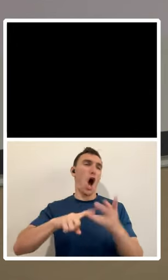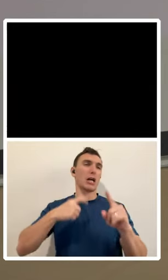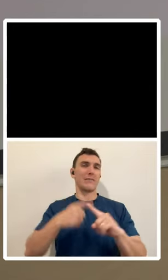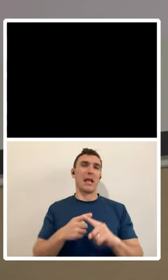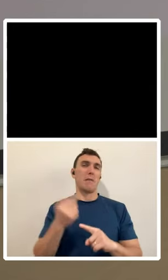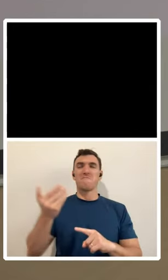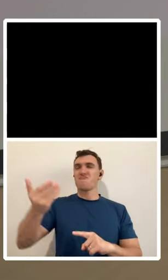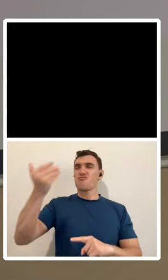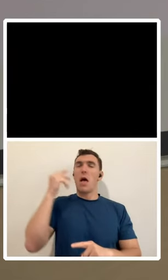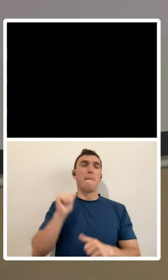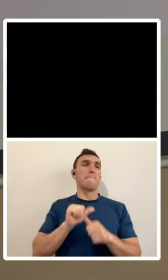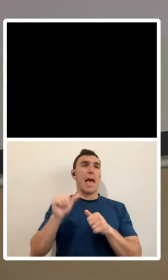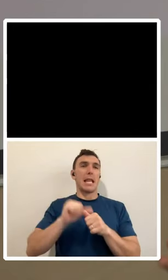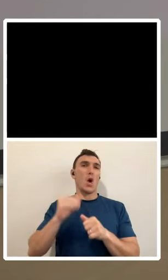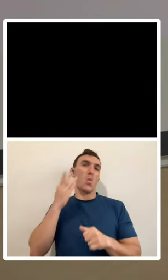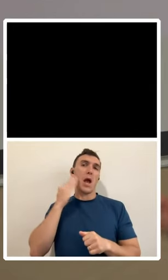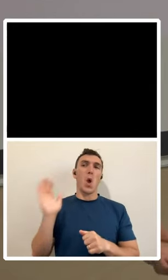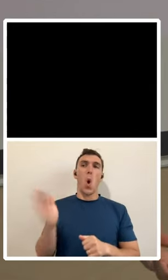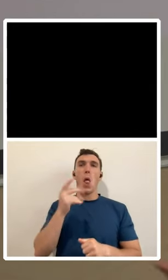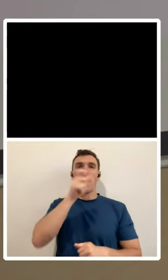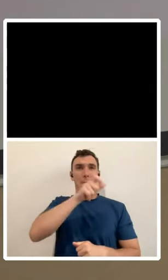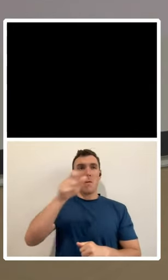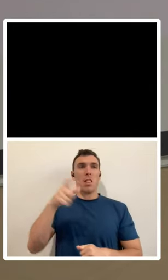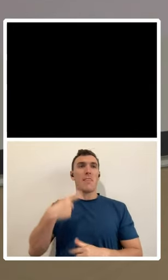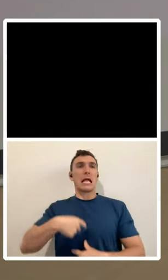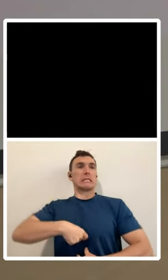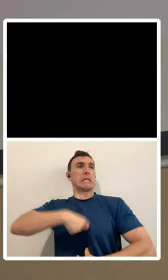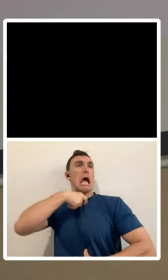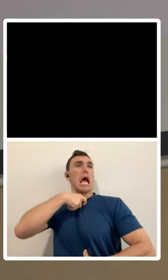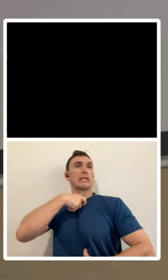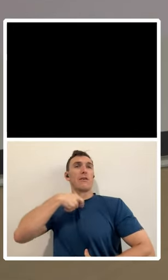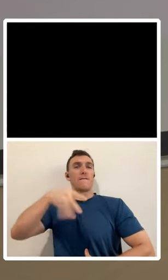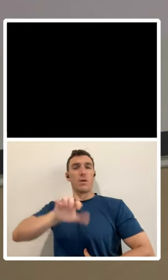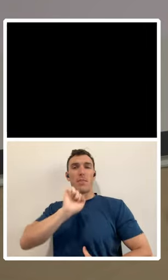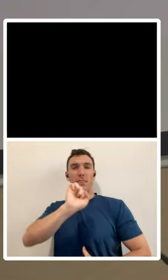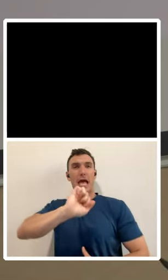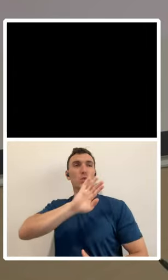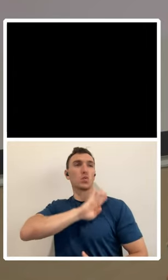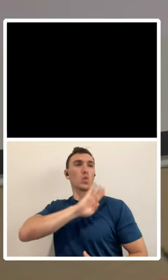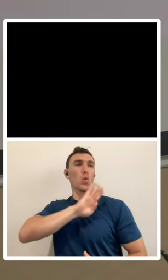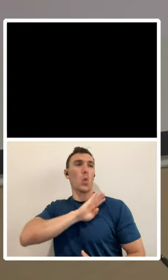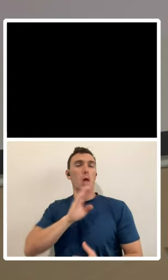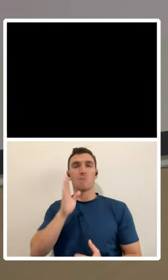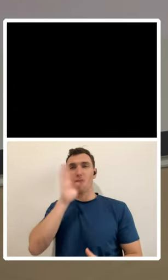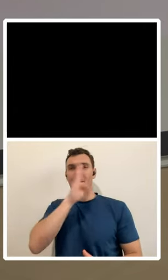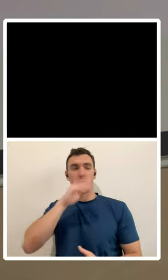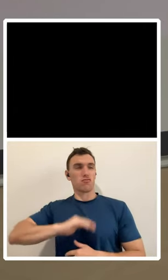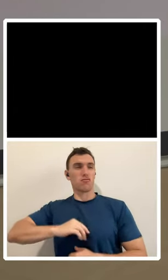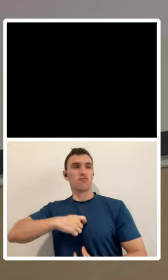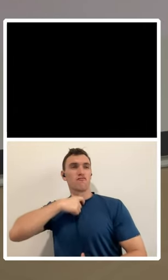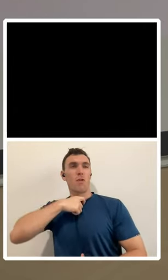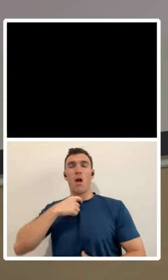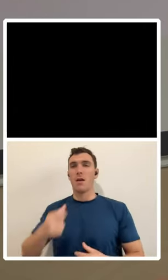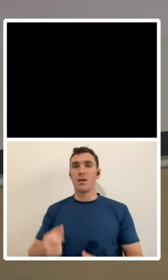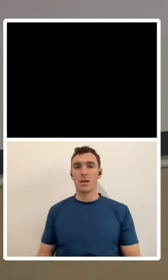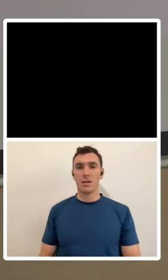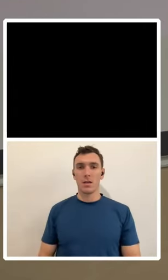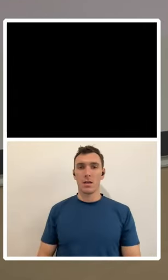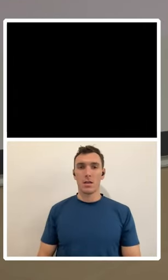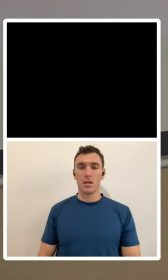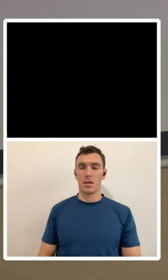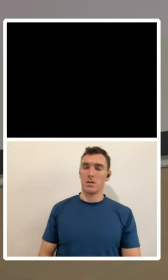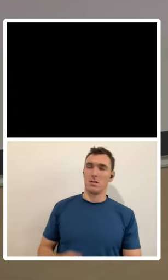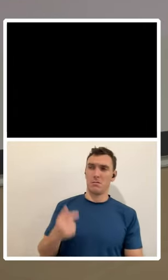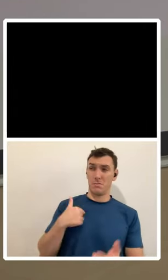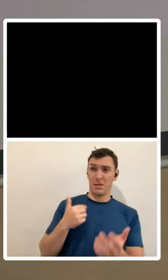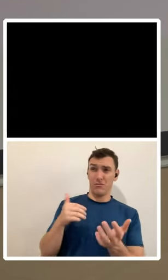like a comprehensive school, you know, and you get to Oxford and people are asking you which school you went to, you don't know why they're asking you that. That was pretty